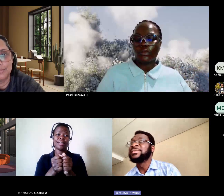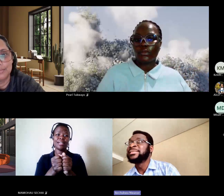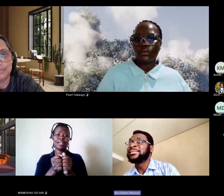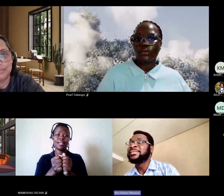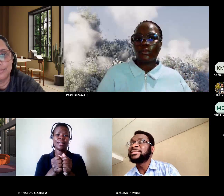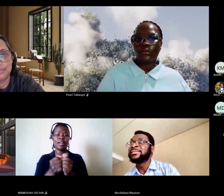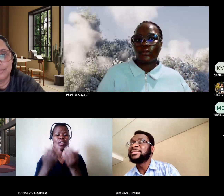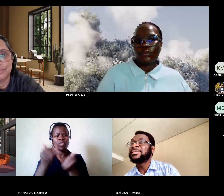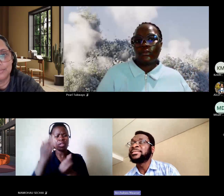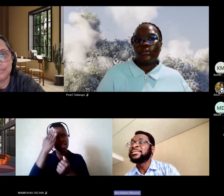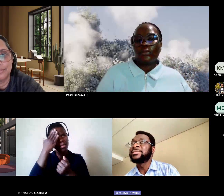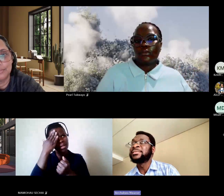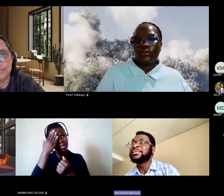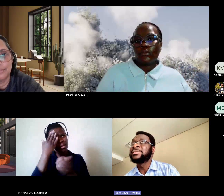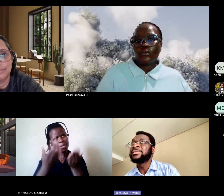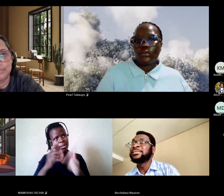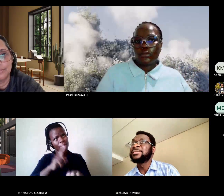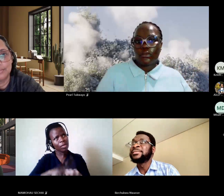for,